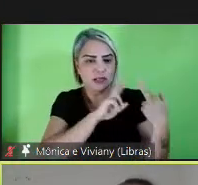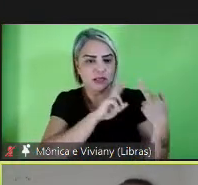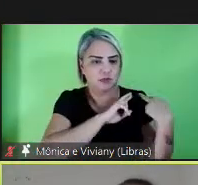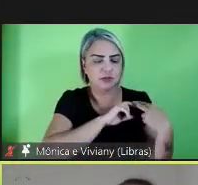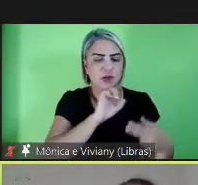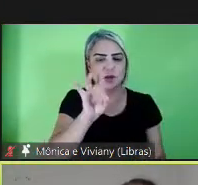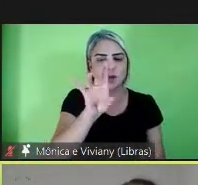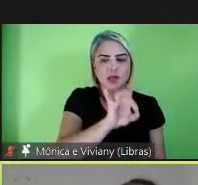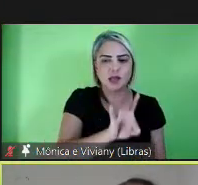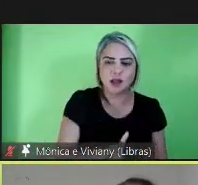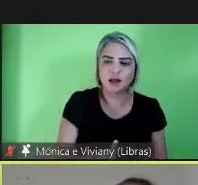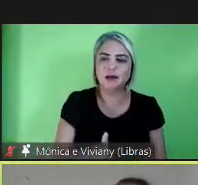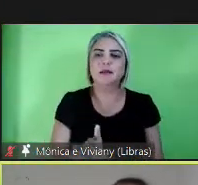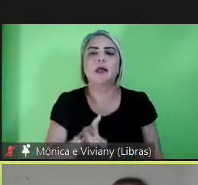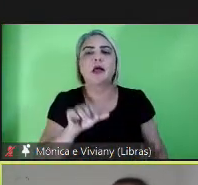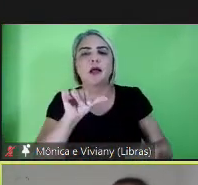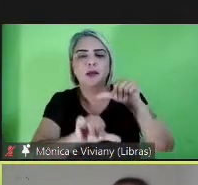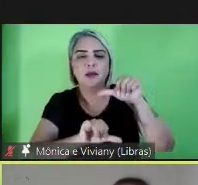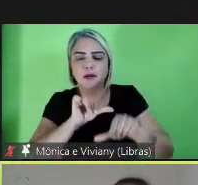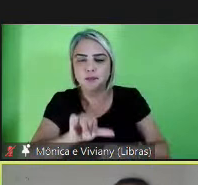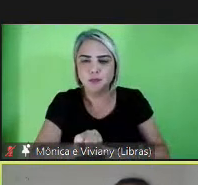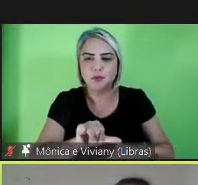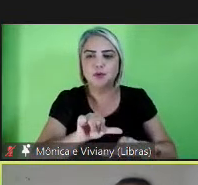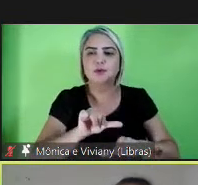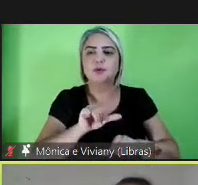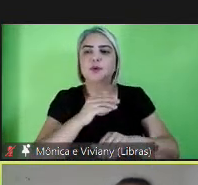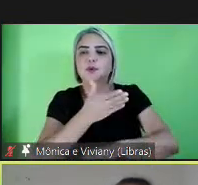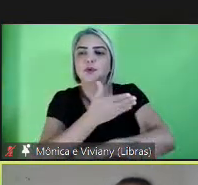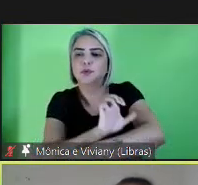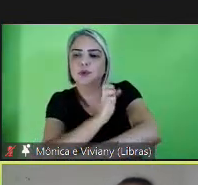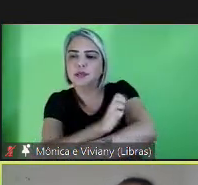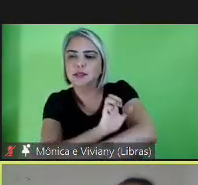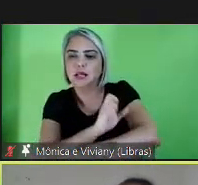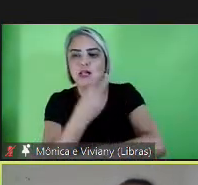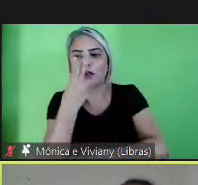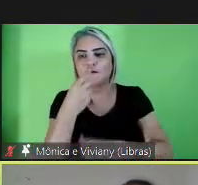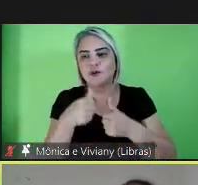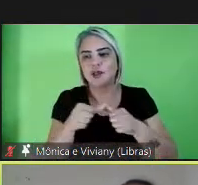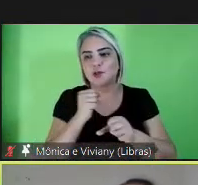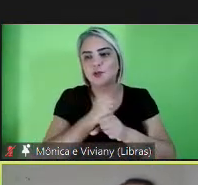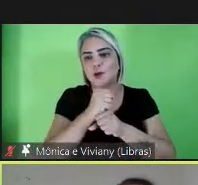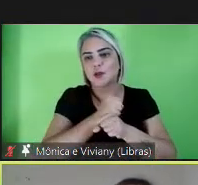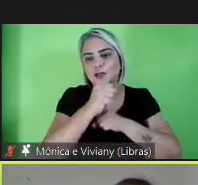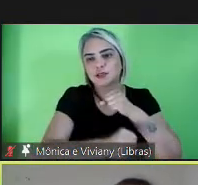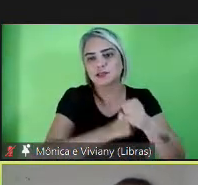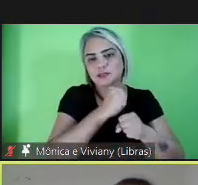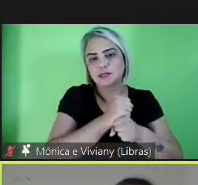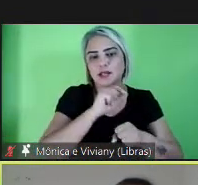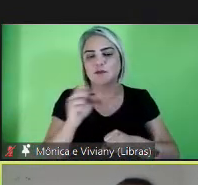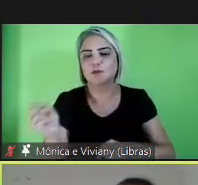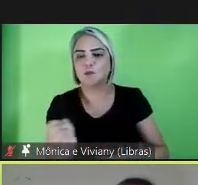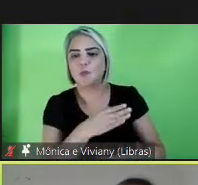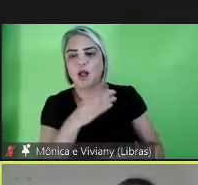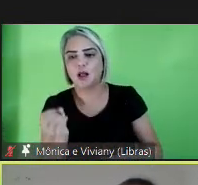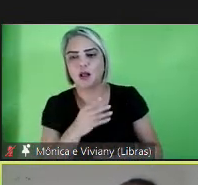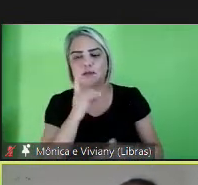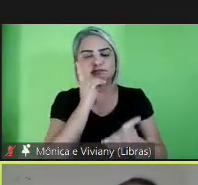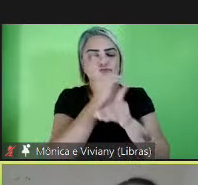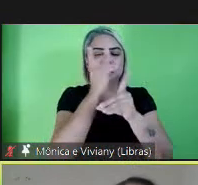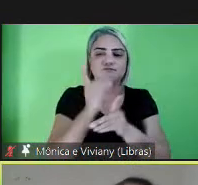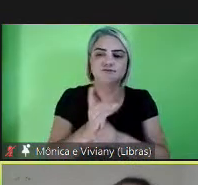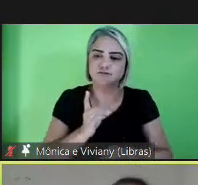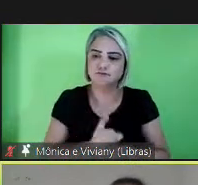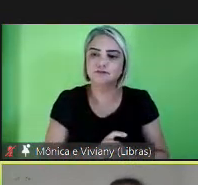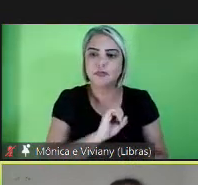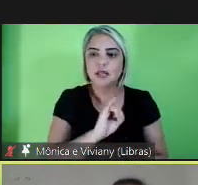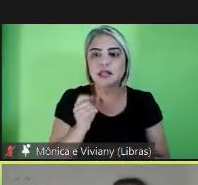work that we do here. And each time that we change a cycle of residency, there where they say 2 years, we do an update of